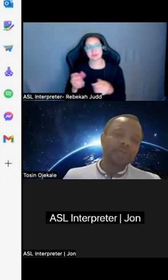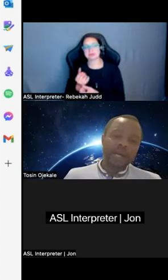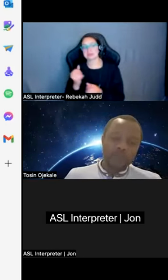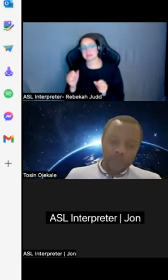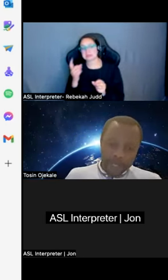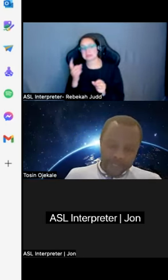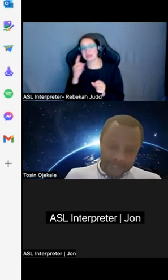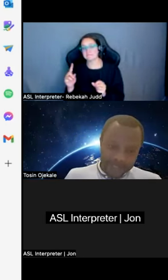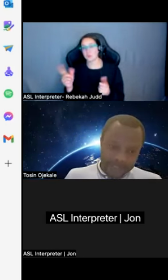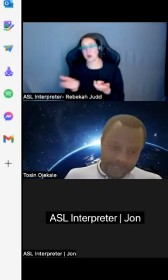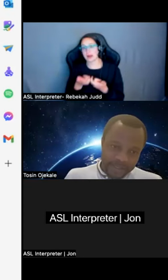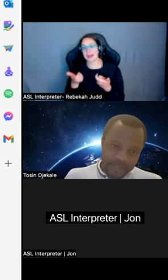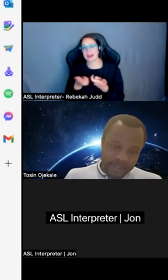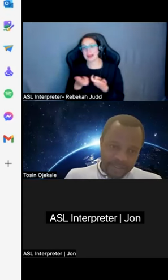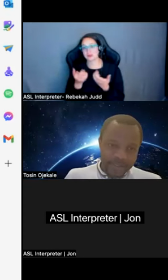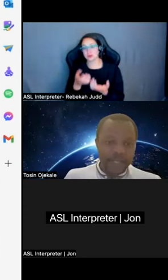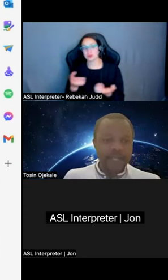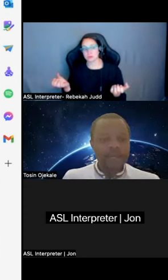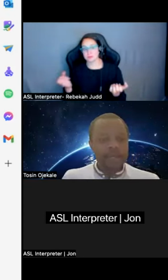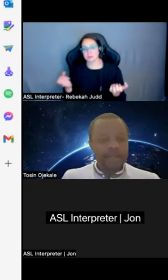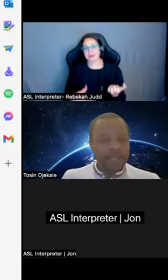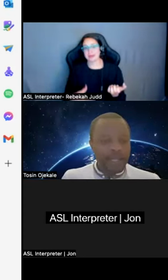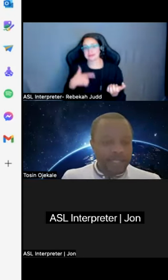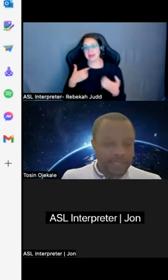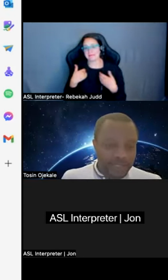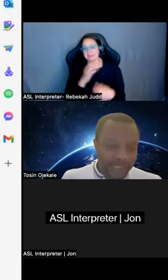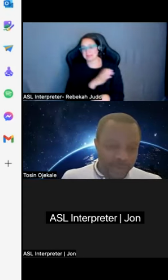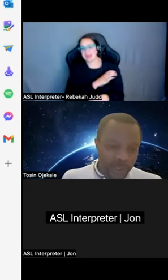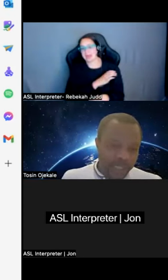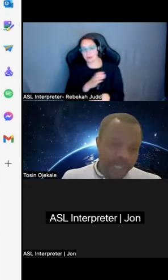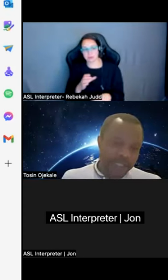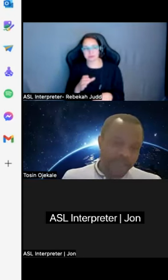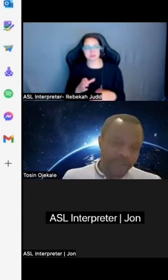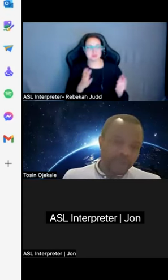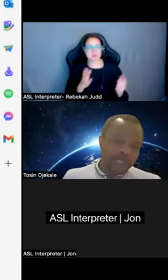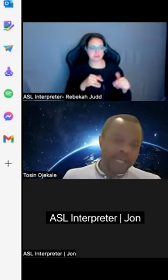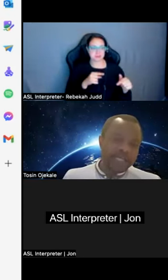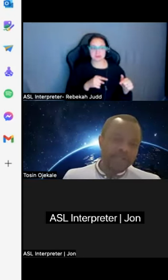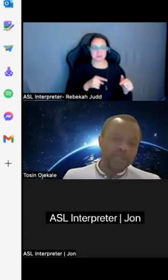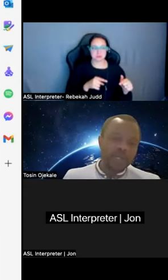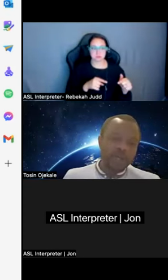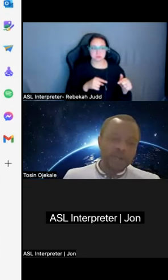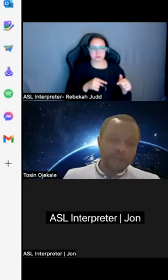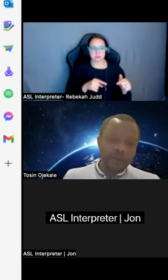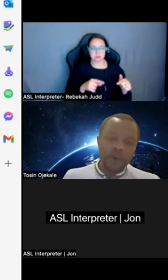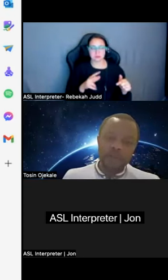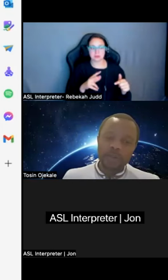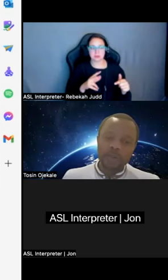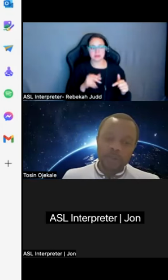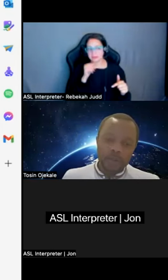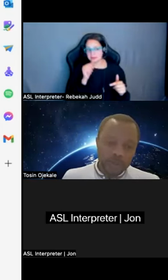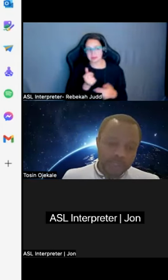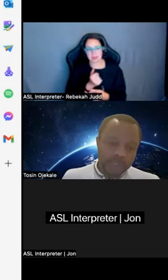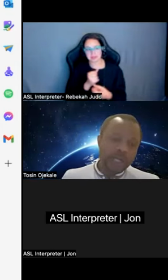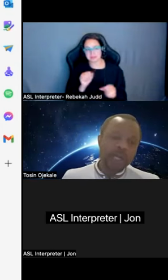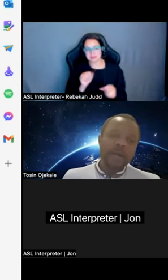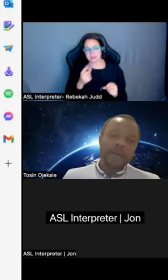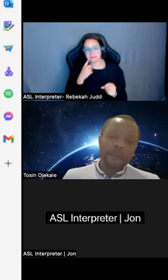electrical equipment. Okay, then this one, the third one here says what? Not for